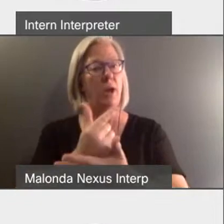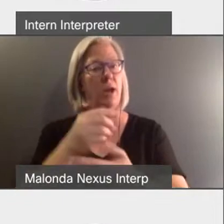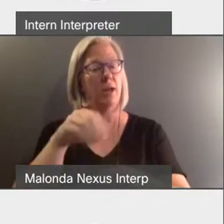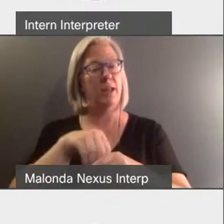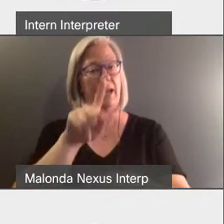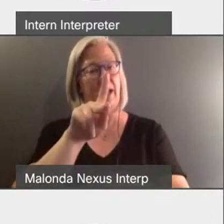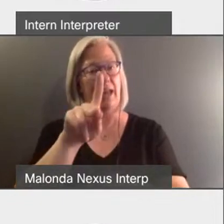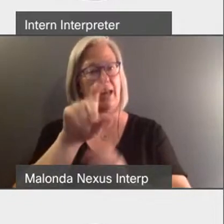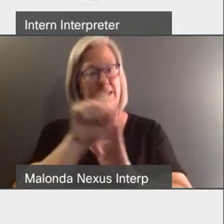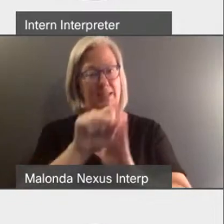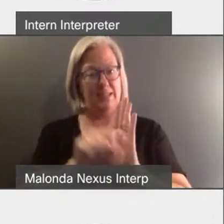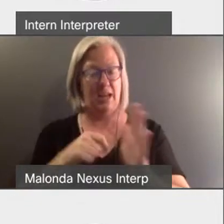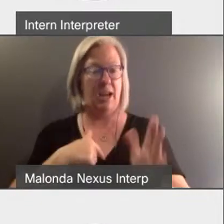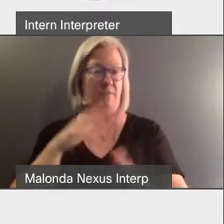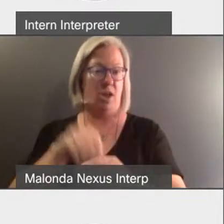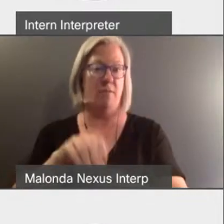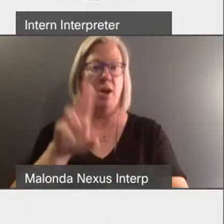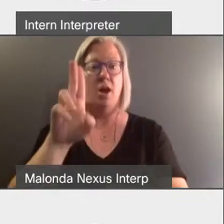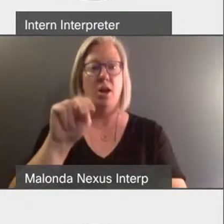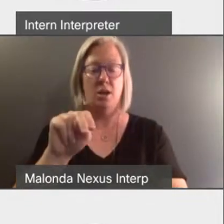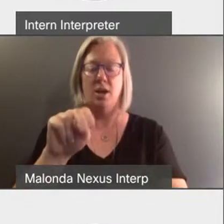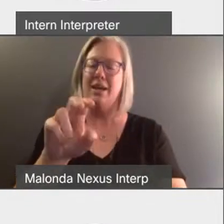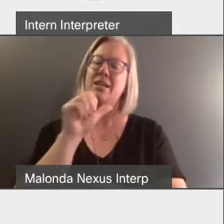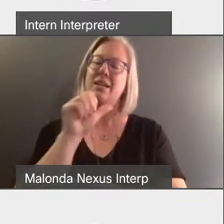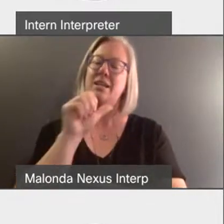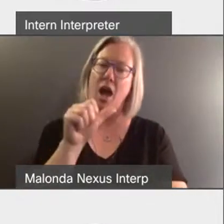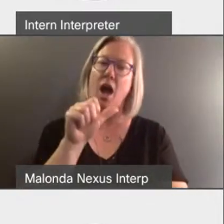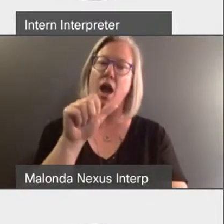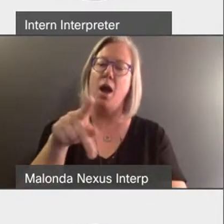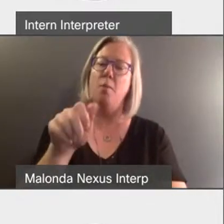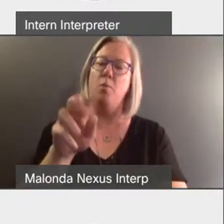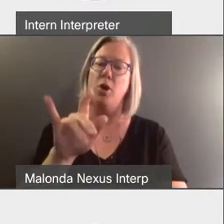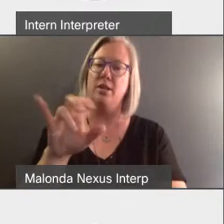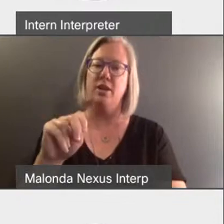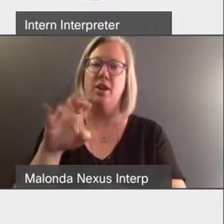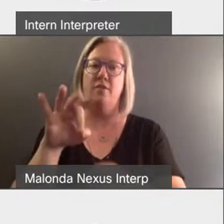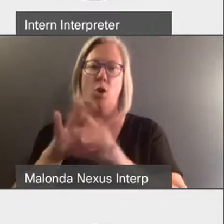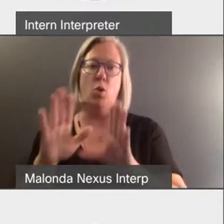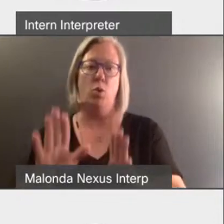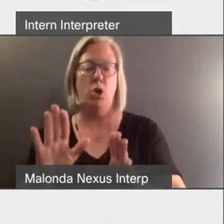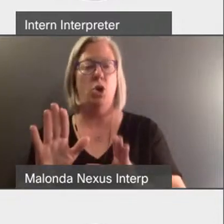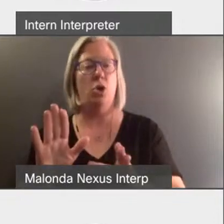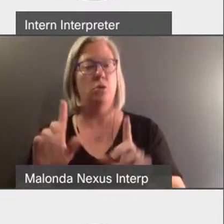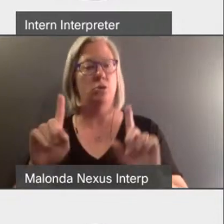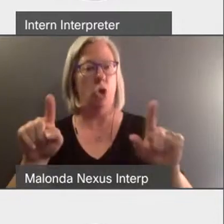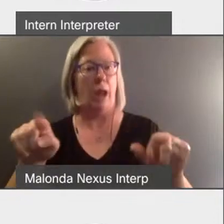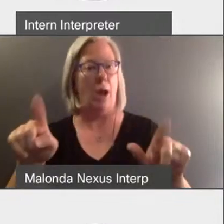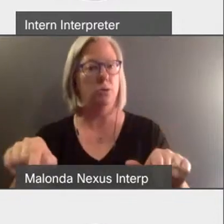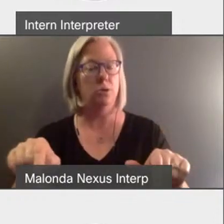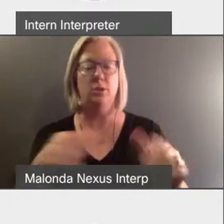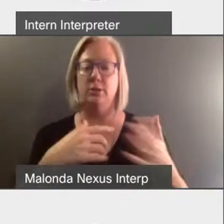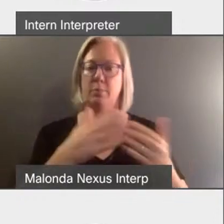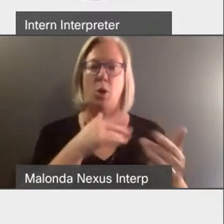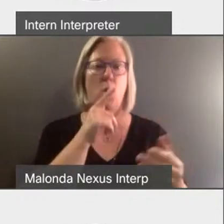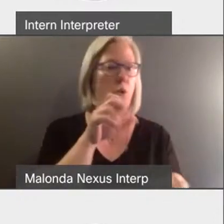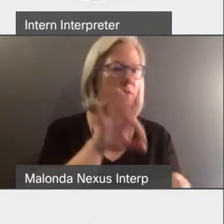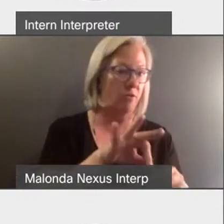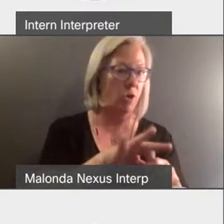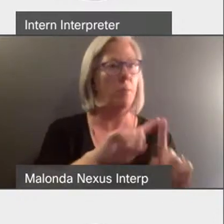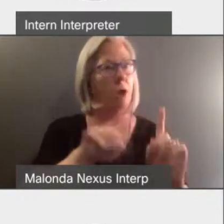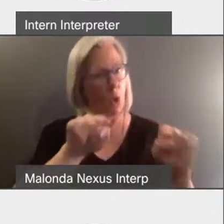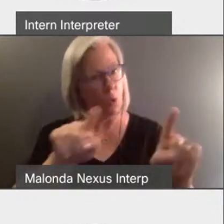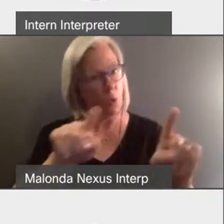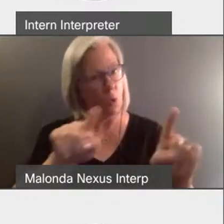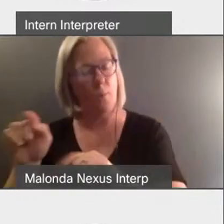involved in nonpartisan voter turnout, trying to encourage my fellow students to get out and vote regardless of who they vote. And